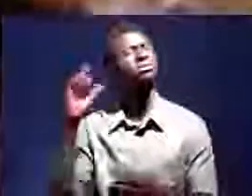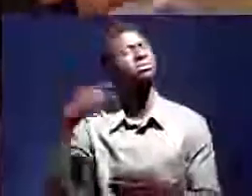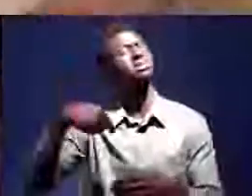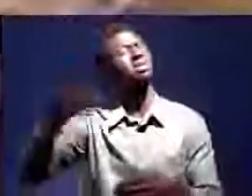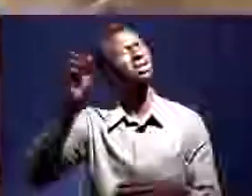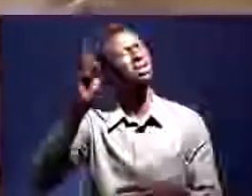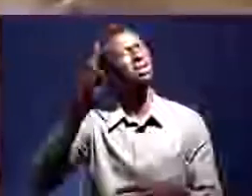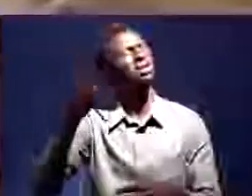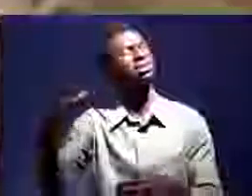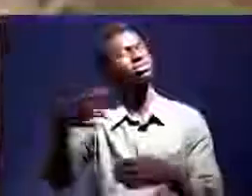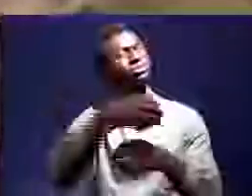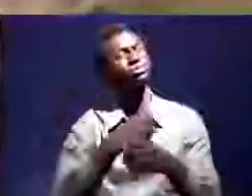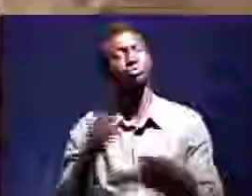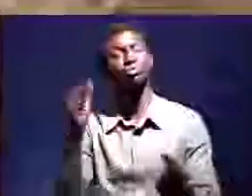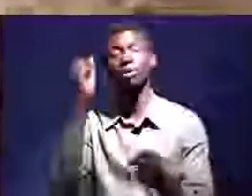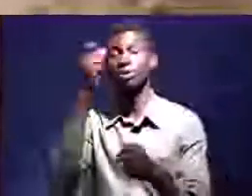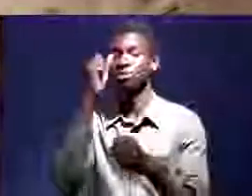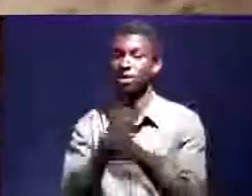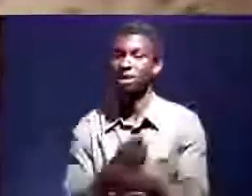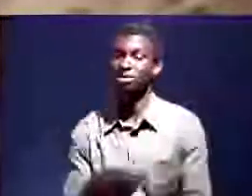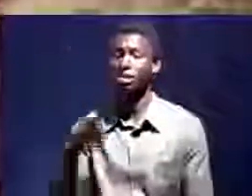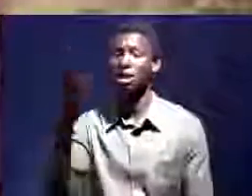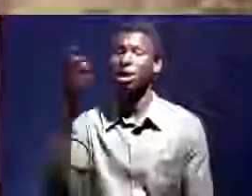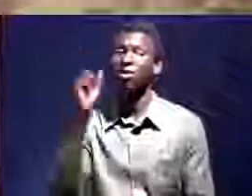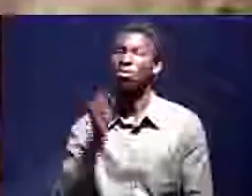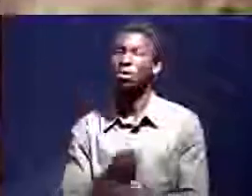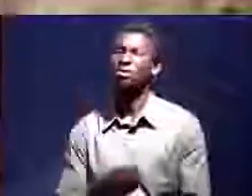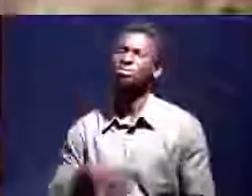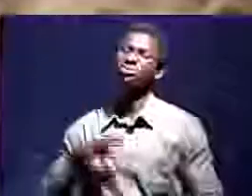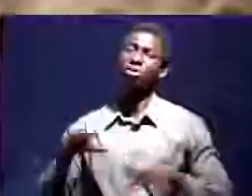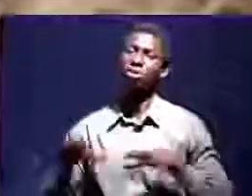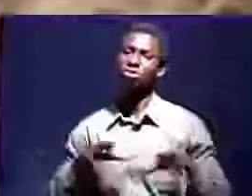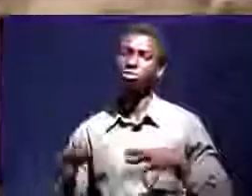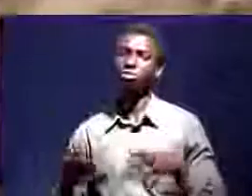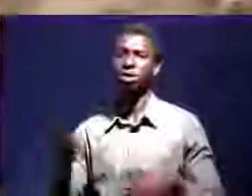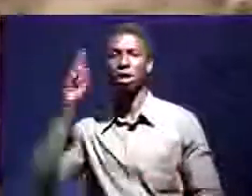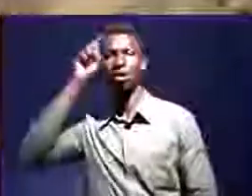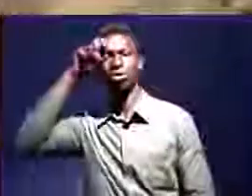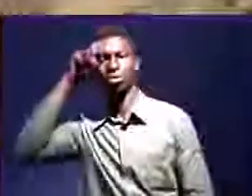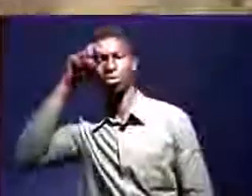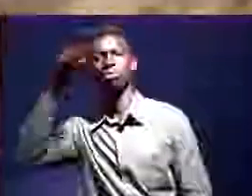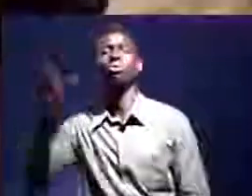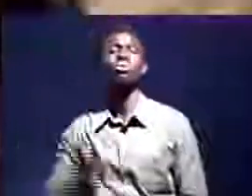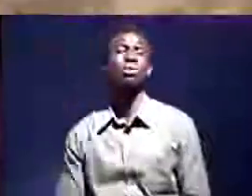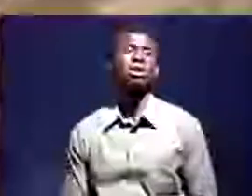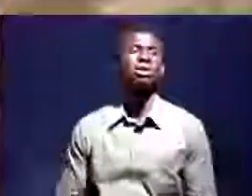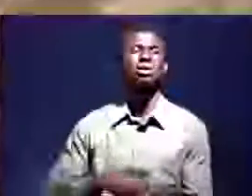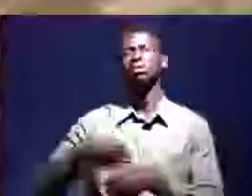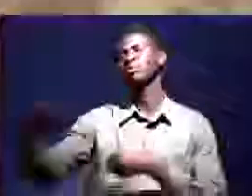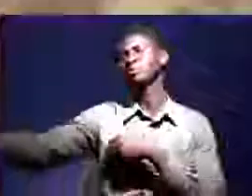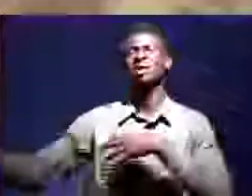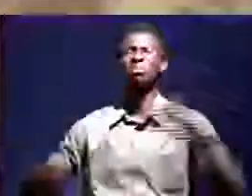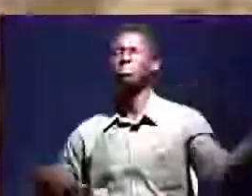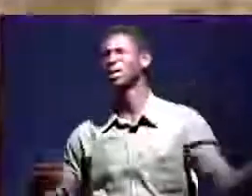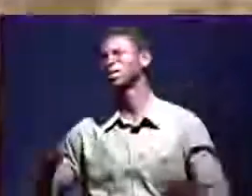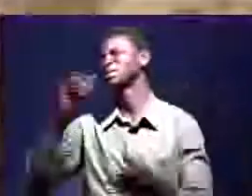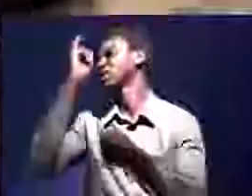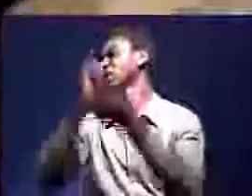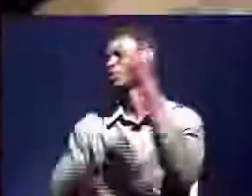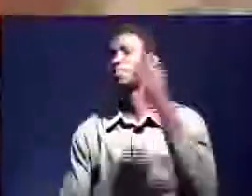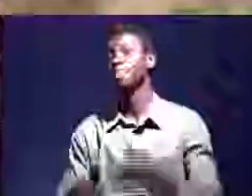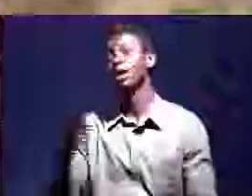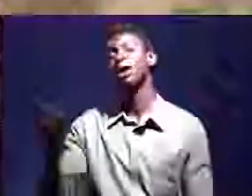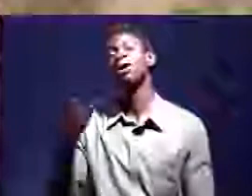Those rough men will just tear you apart. Those rough men